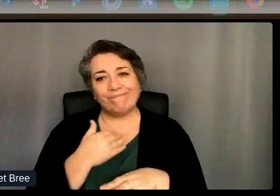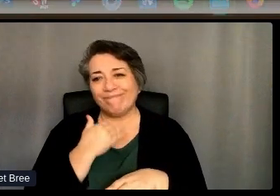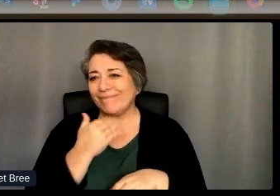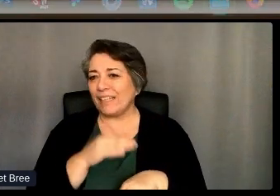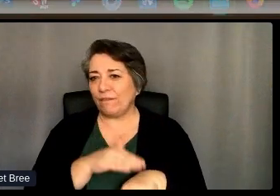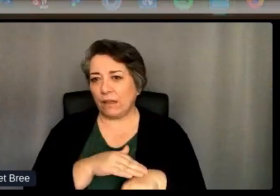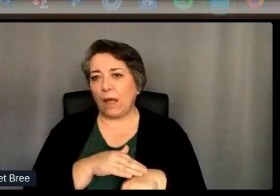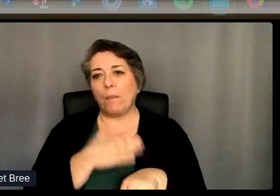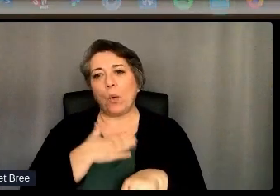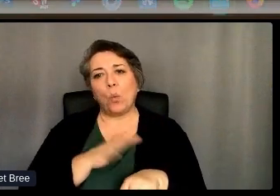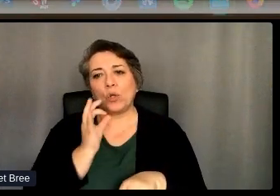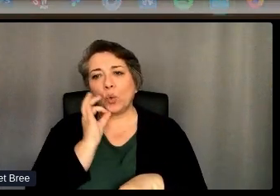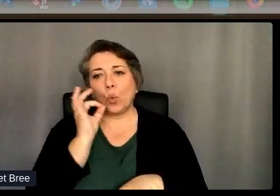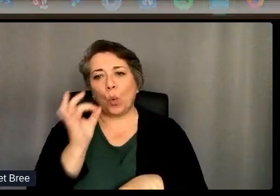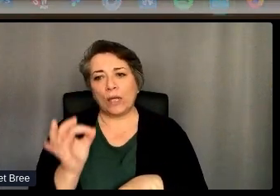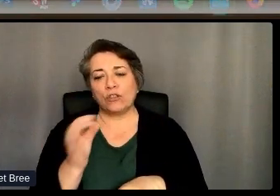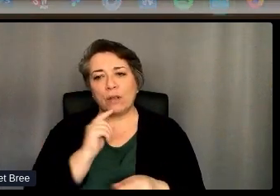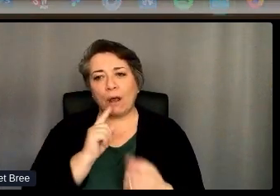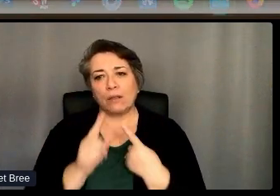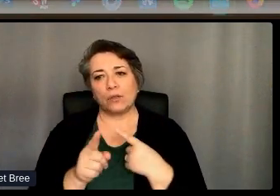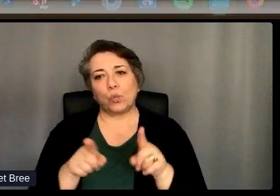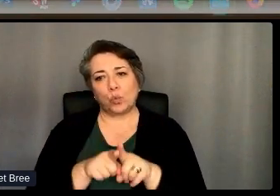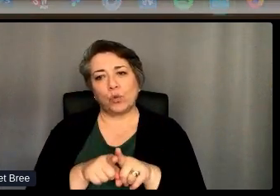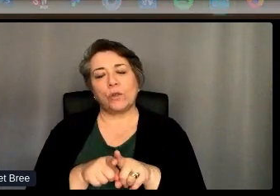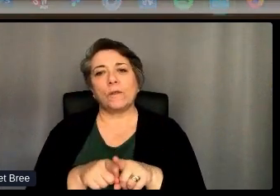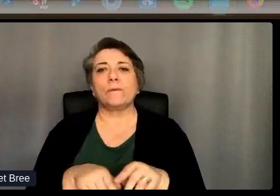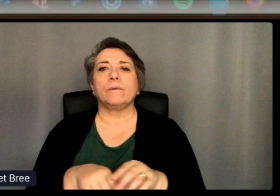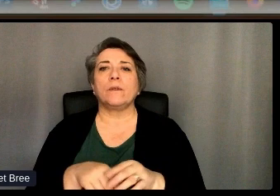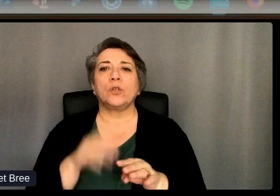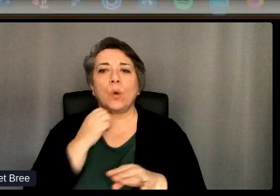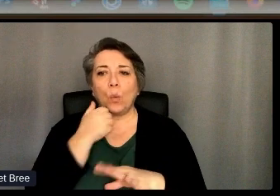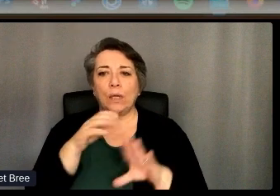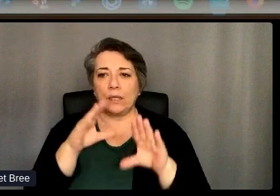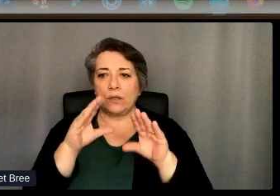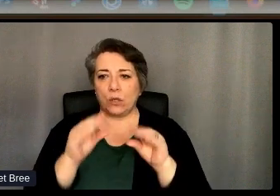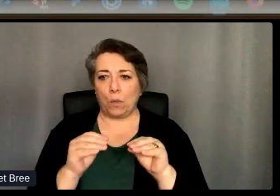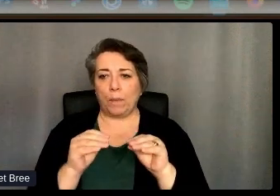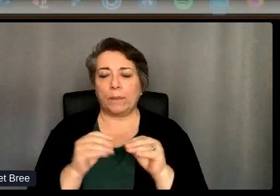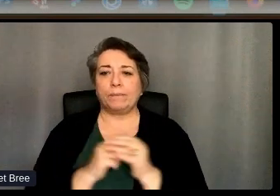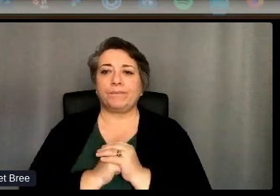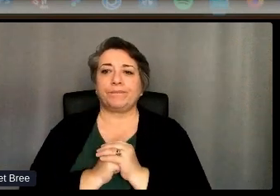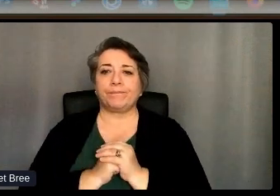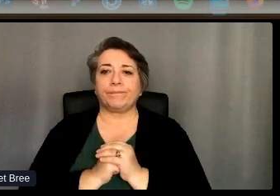going to stop here and